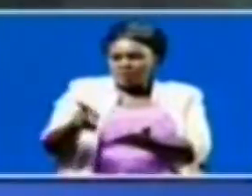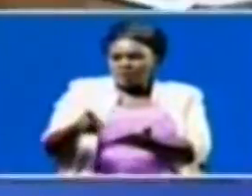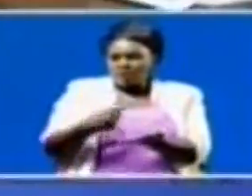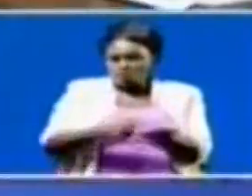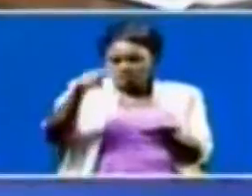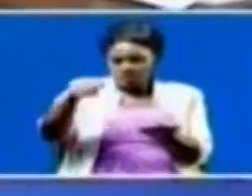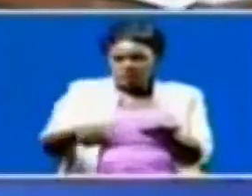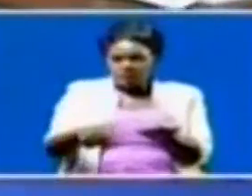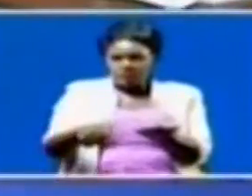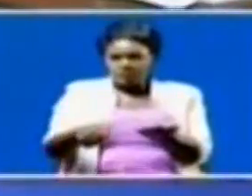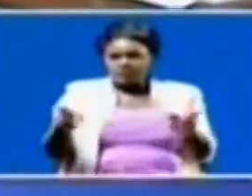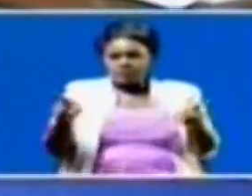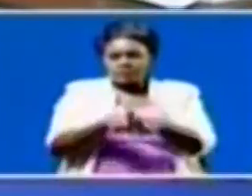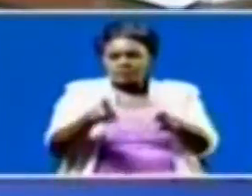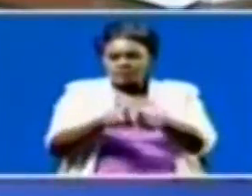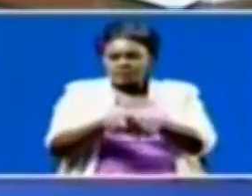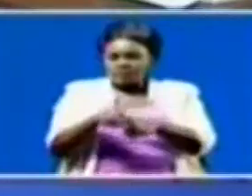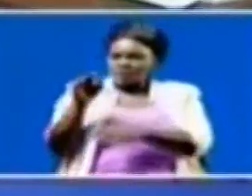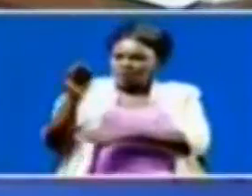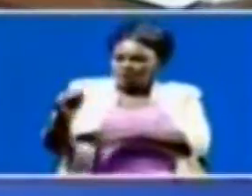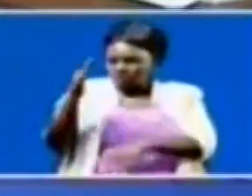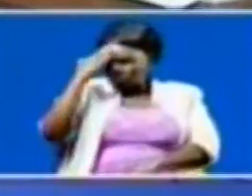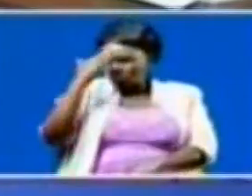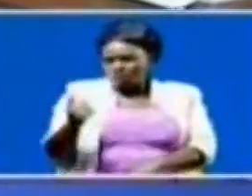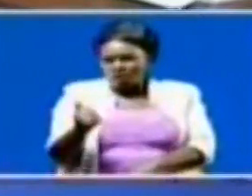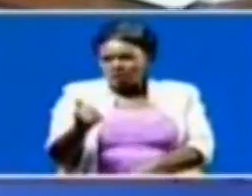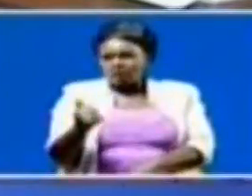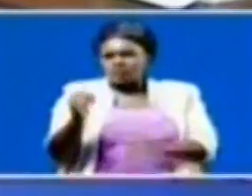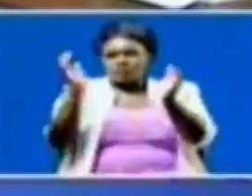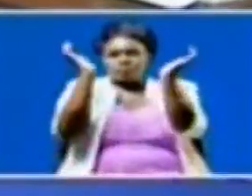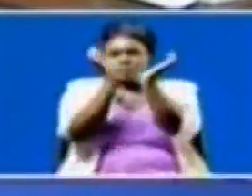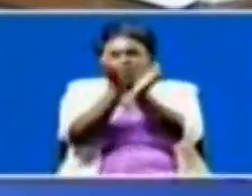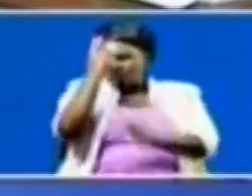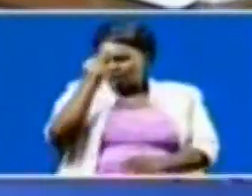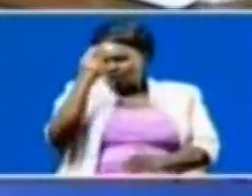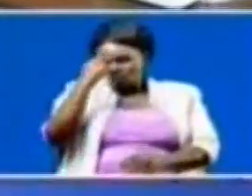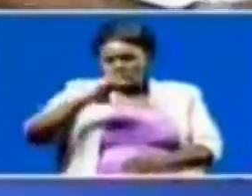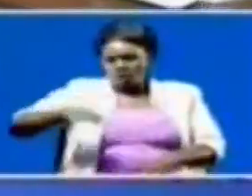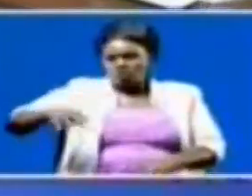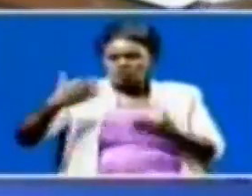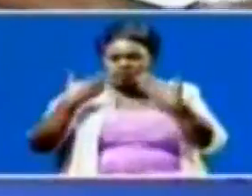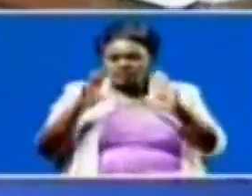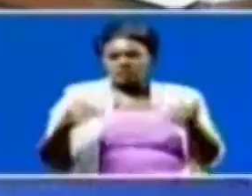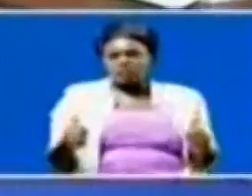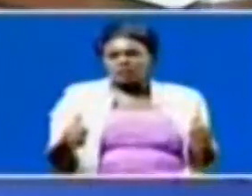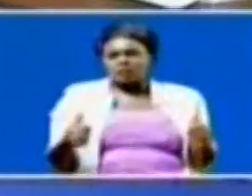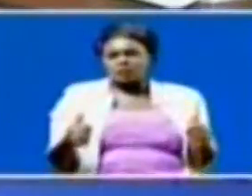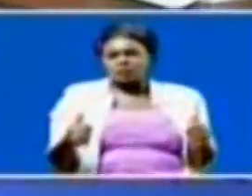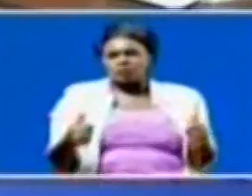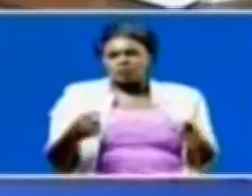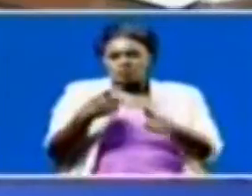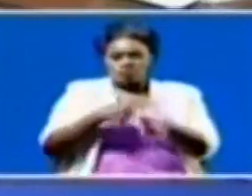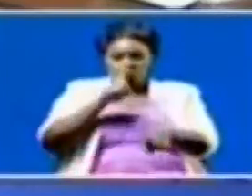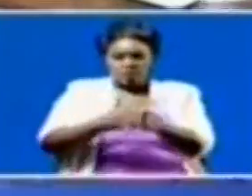this week. Echesa was also put to task as to why the Olenguruoni Stadium in Narok County had not been completed since its commissioning